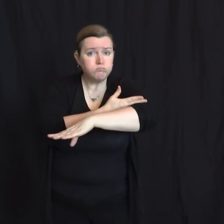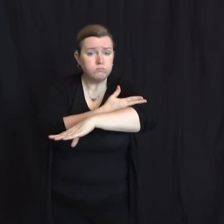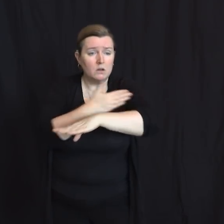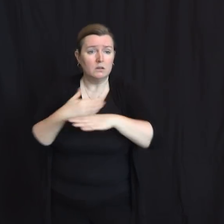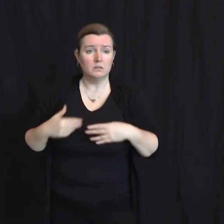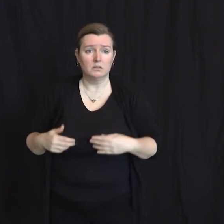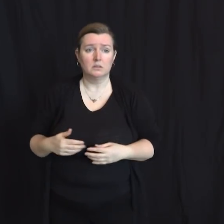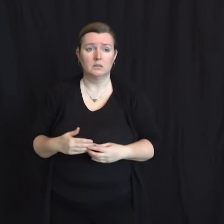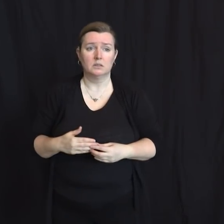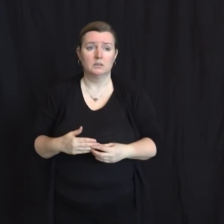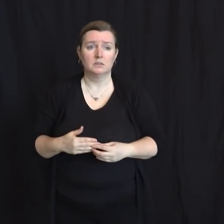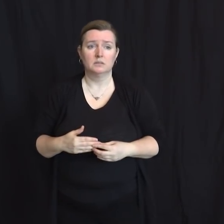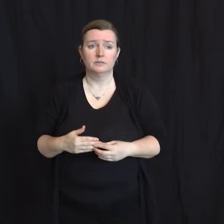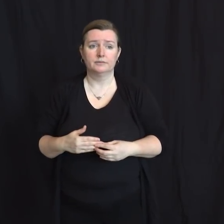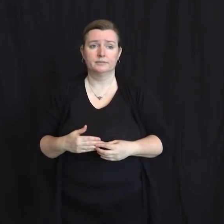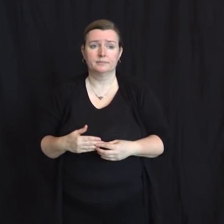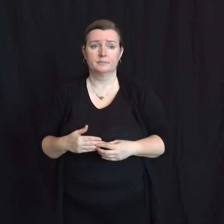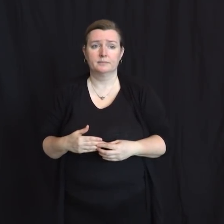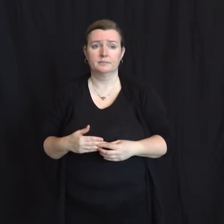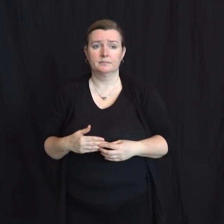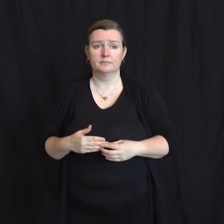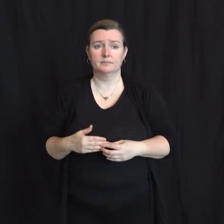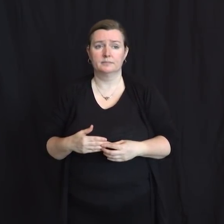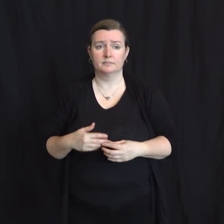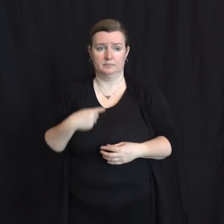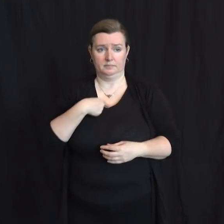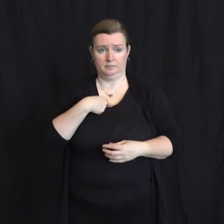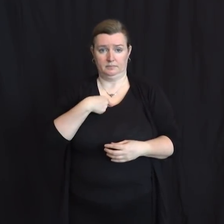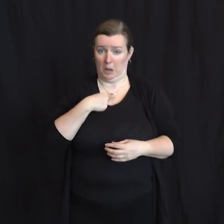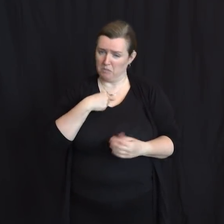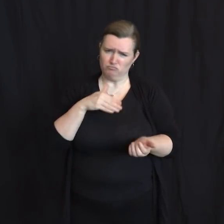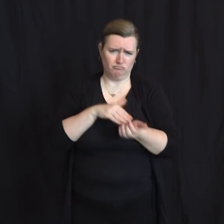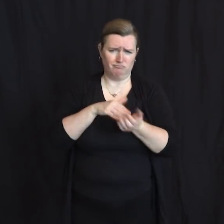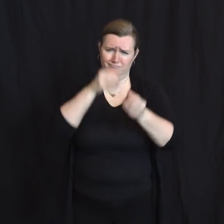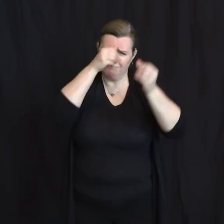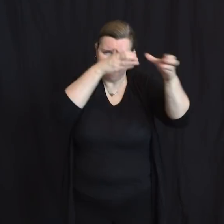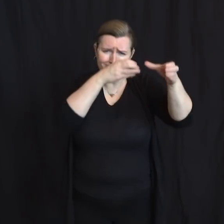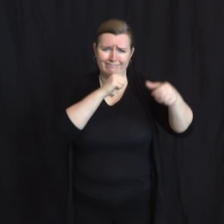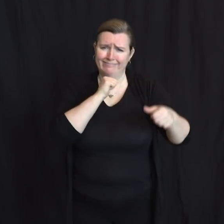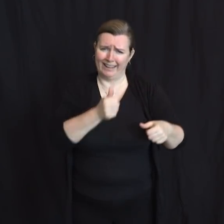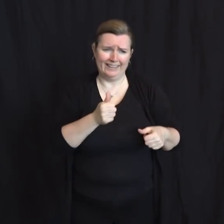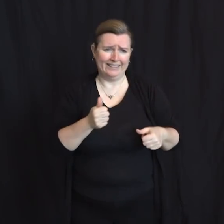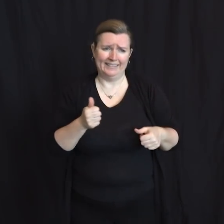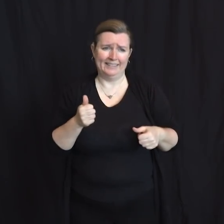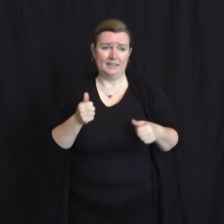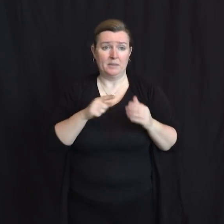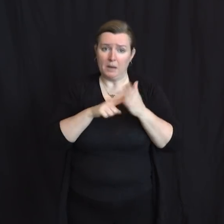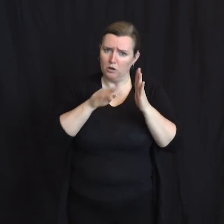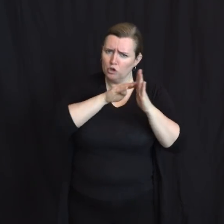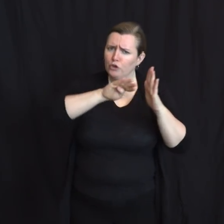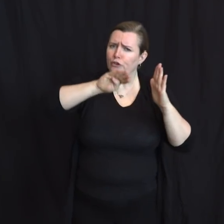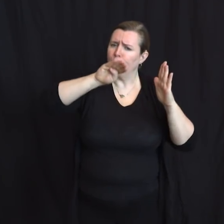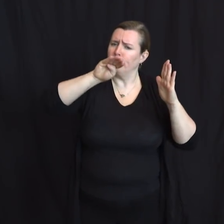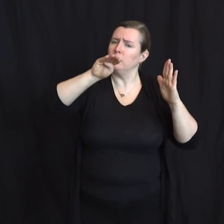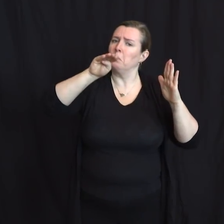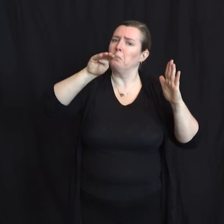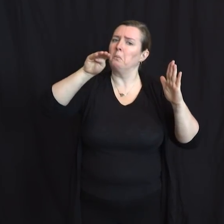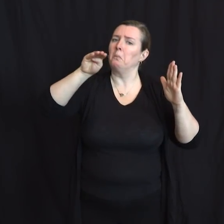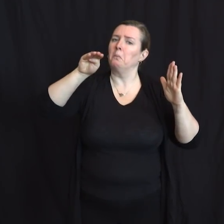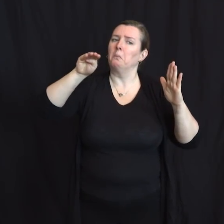there's 2 non-medical guys here, unless there's something about you I don't know. The curve feels pretty steep right now of innovation.